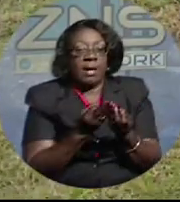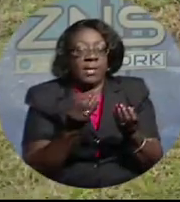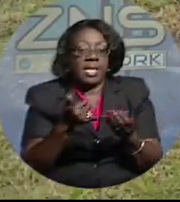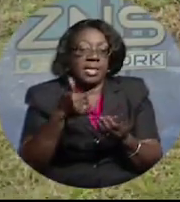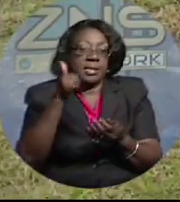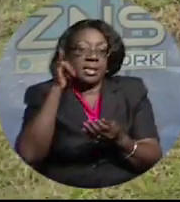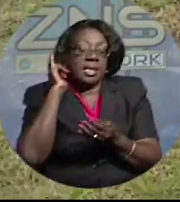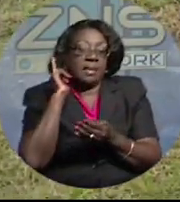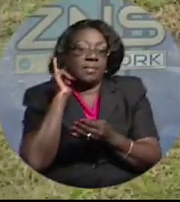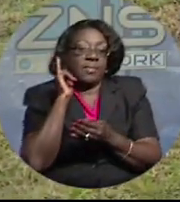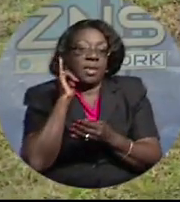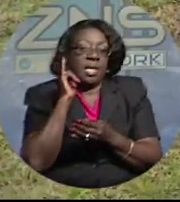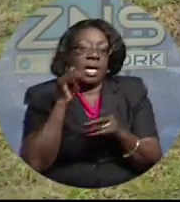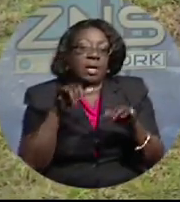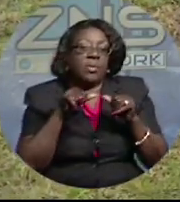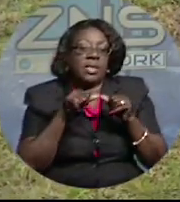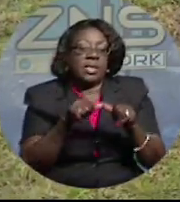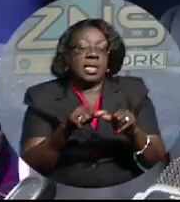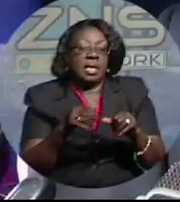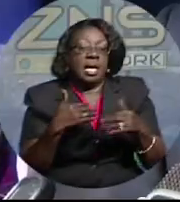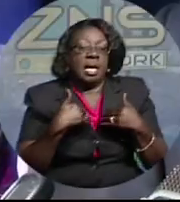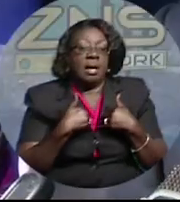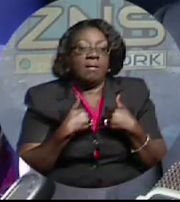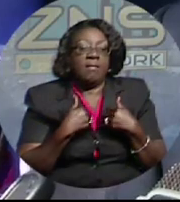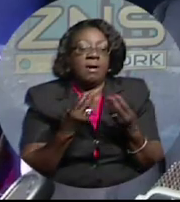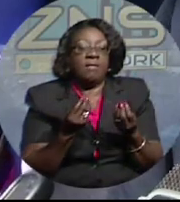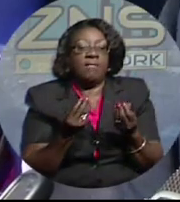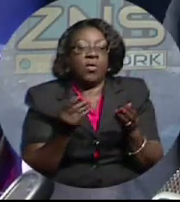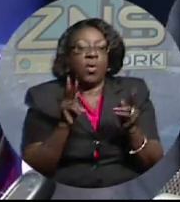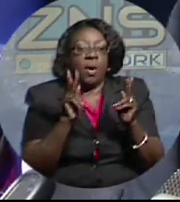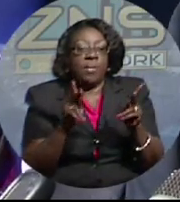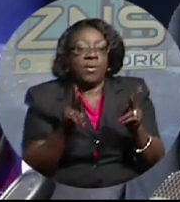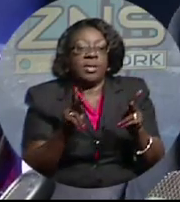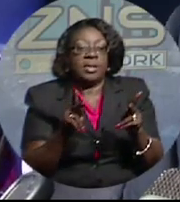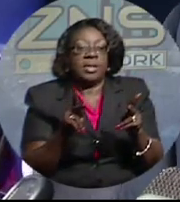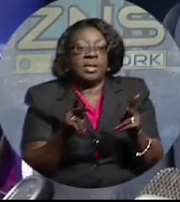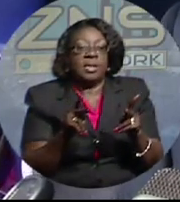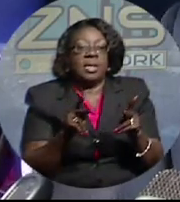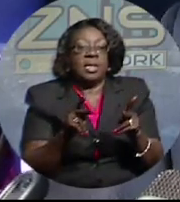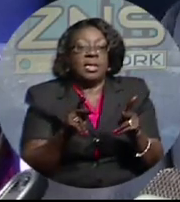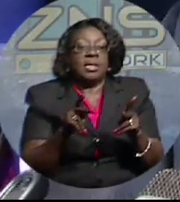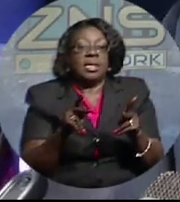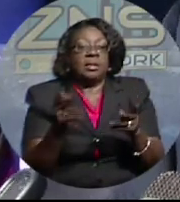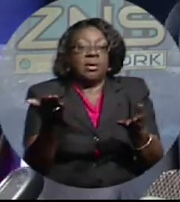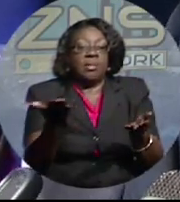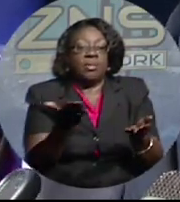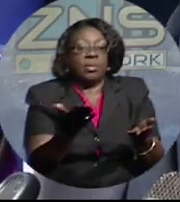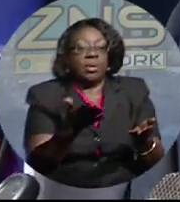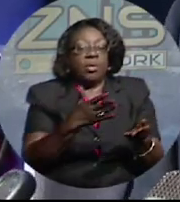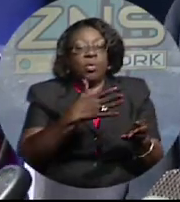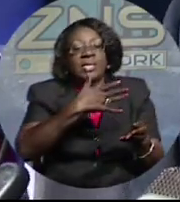and you know, we still have a few persons that are still outstanding and being reported